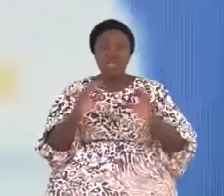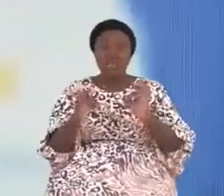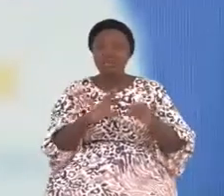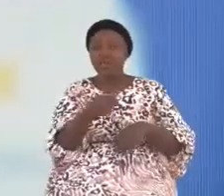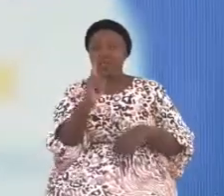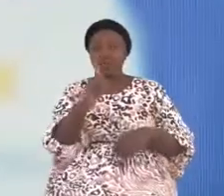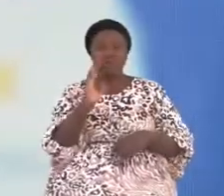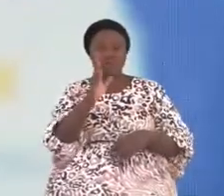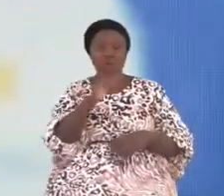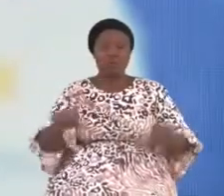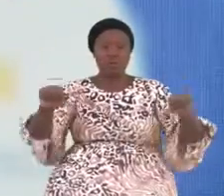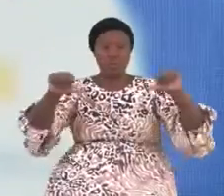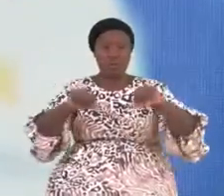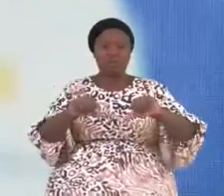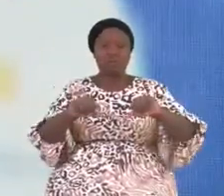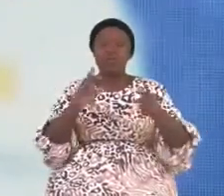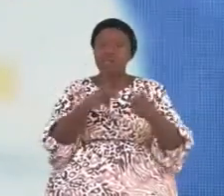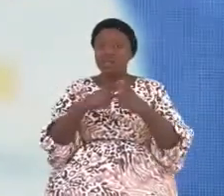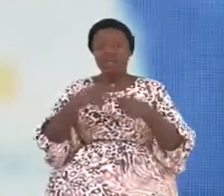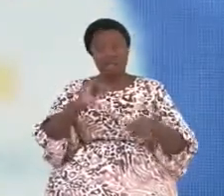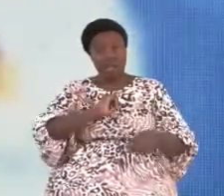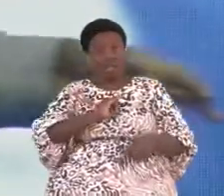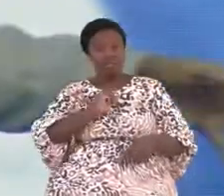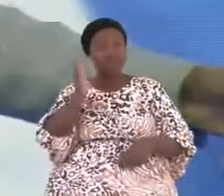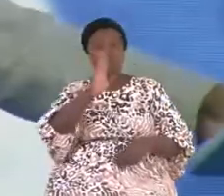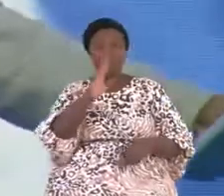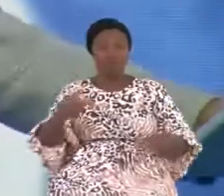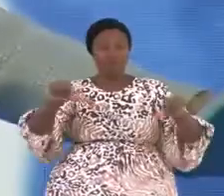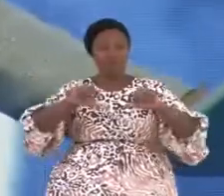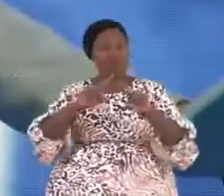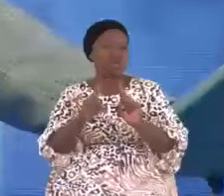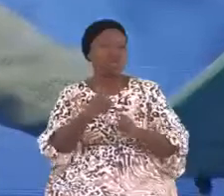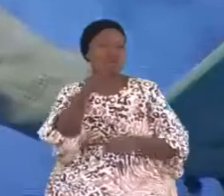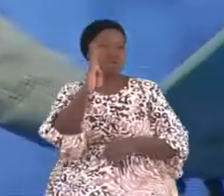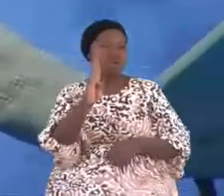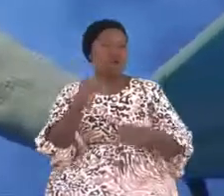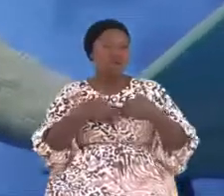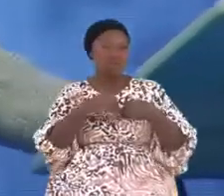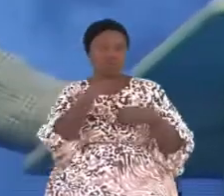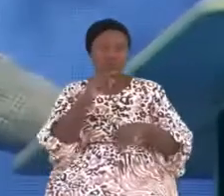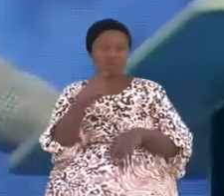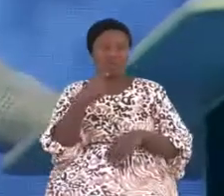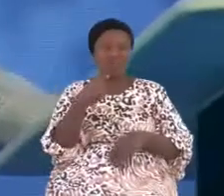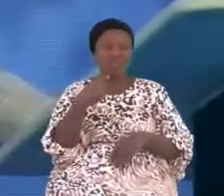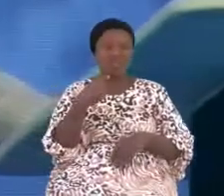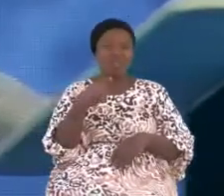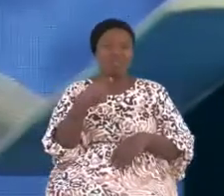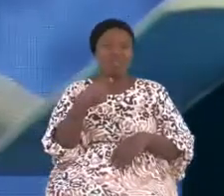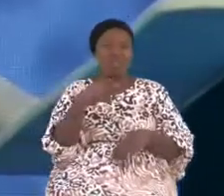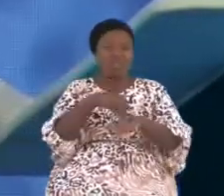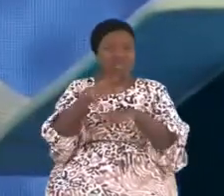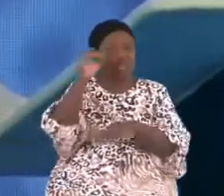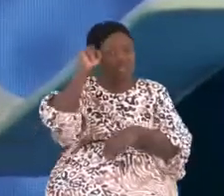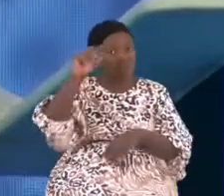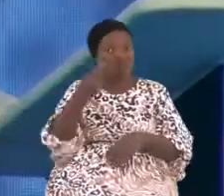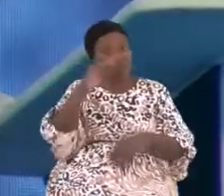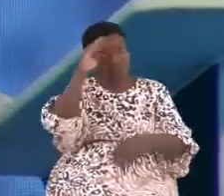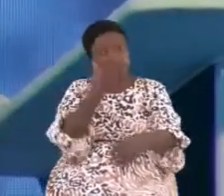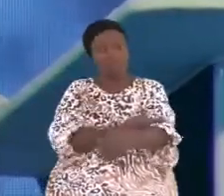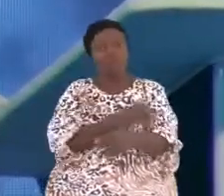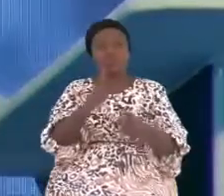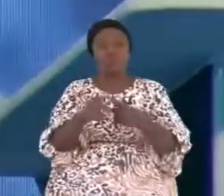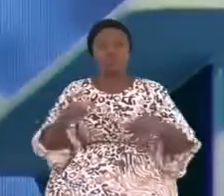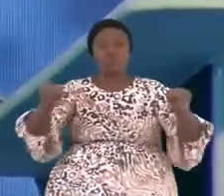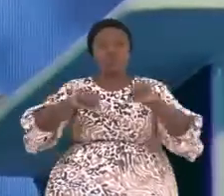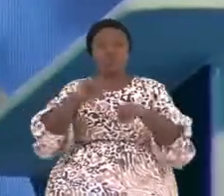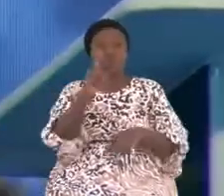should be condemned, I should be condemned. But God has not sent his only begotten Son to condemn